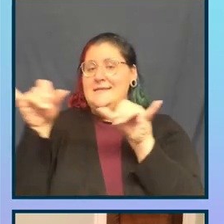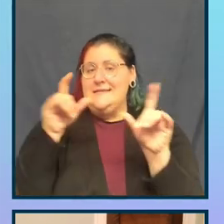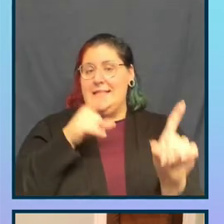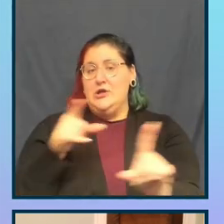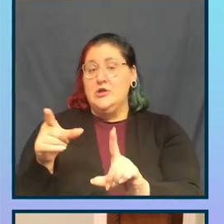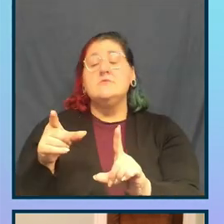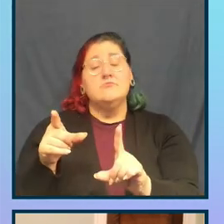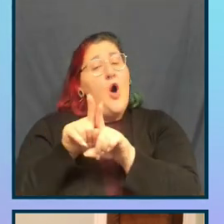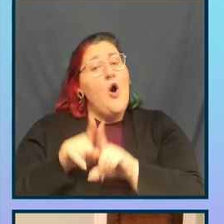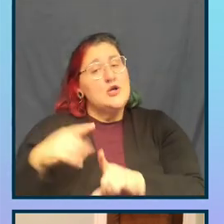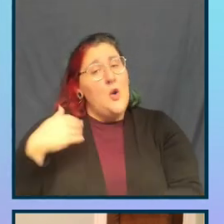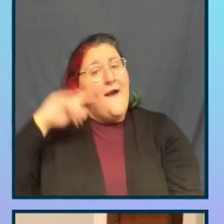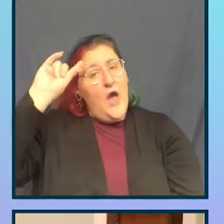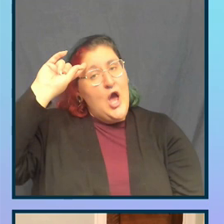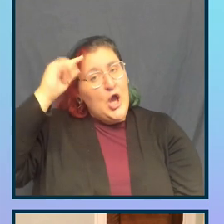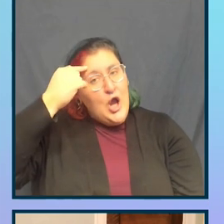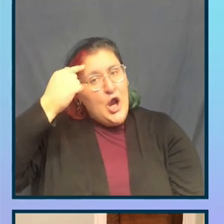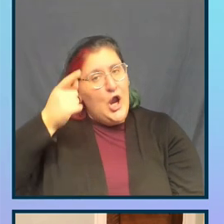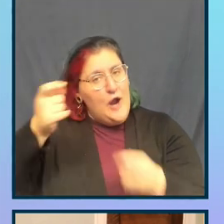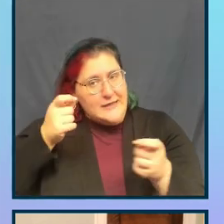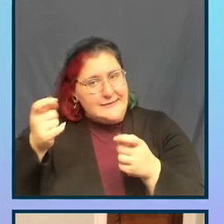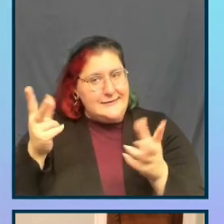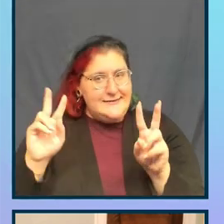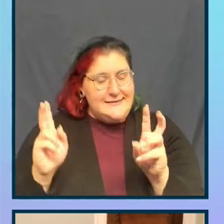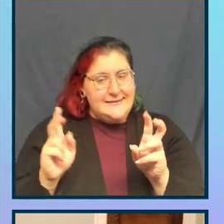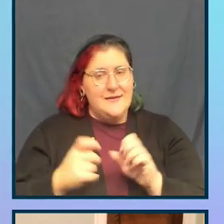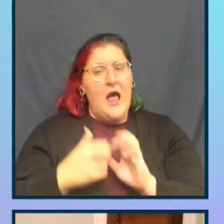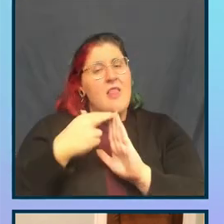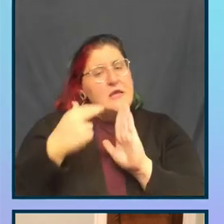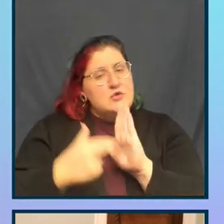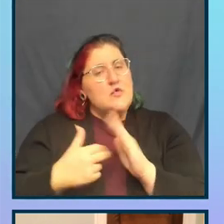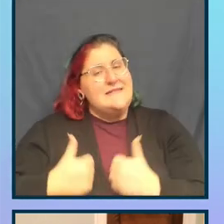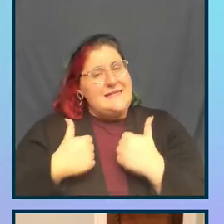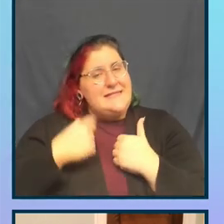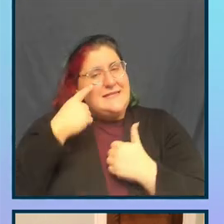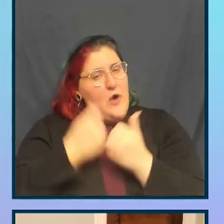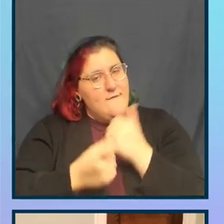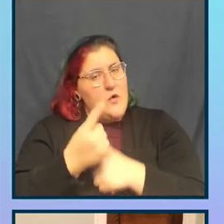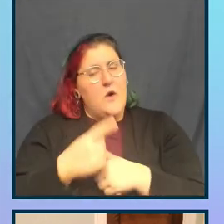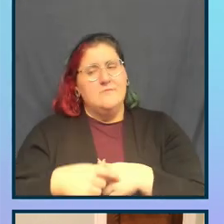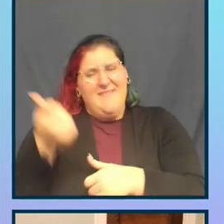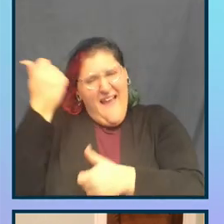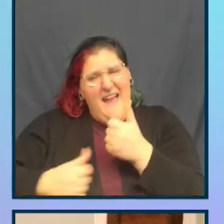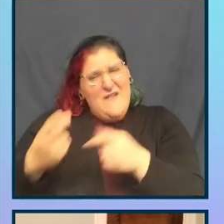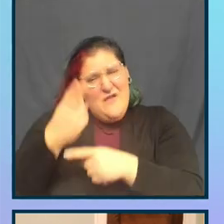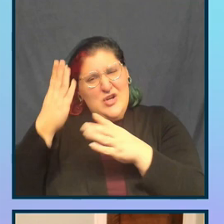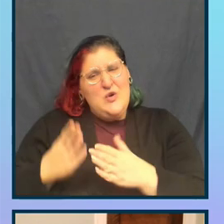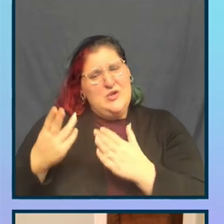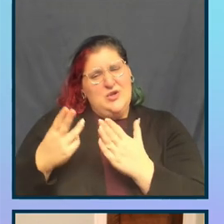governance. And these rules exist for everyone, for every user agent that consumes your